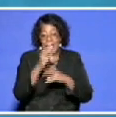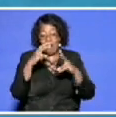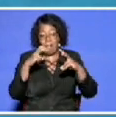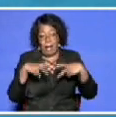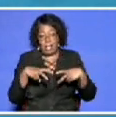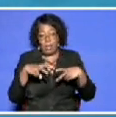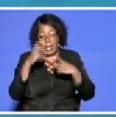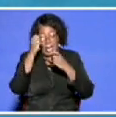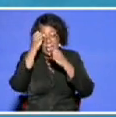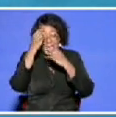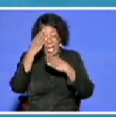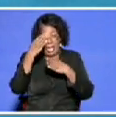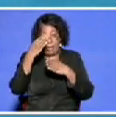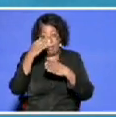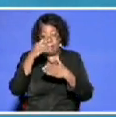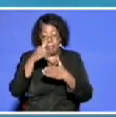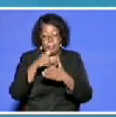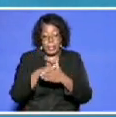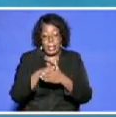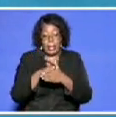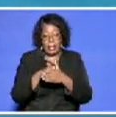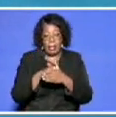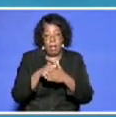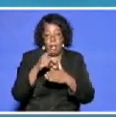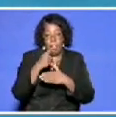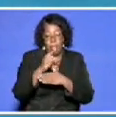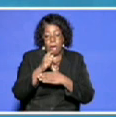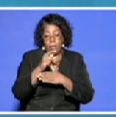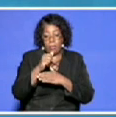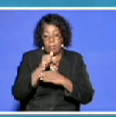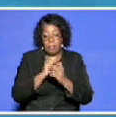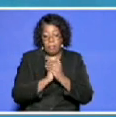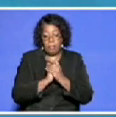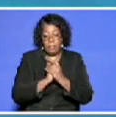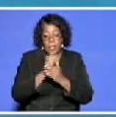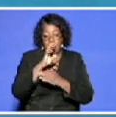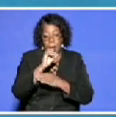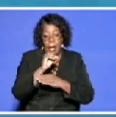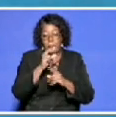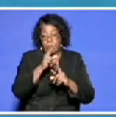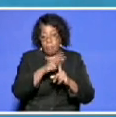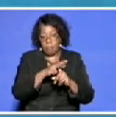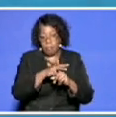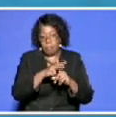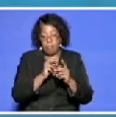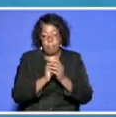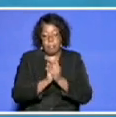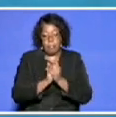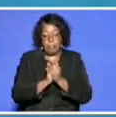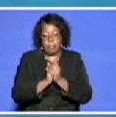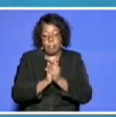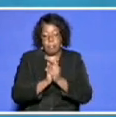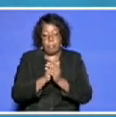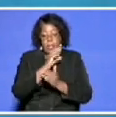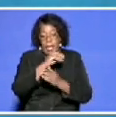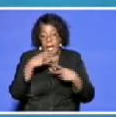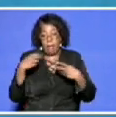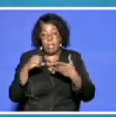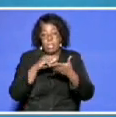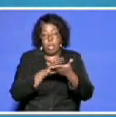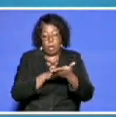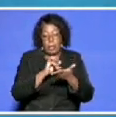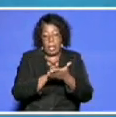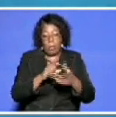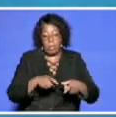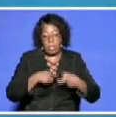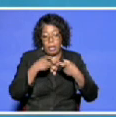information included in the manufacturer's submission of a biologics license application. A BLA is a comprehensive document that is